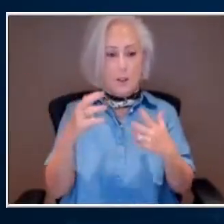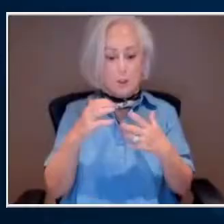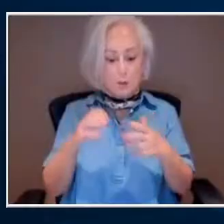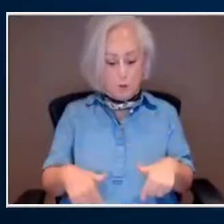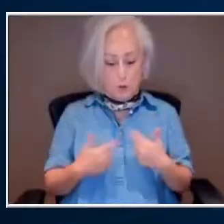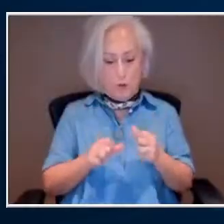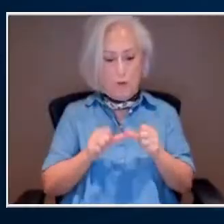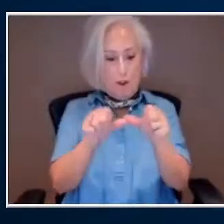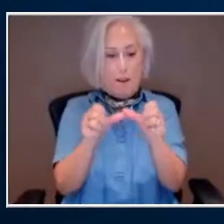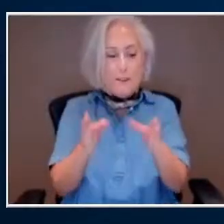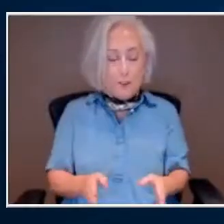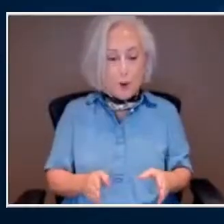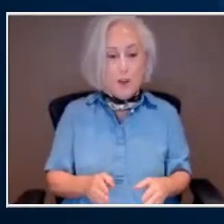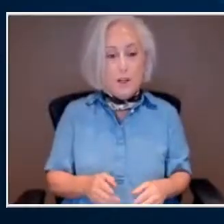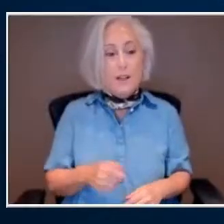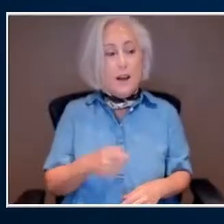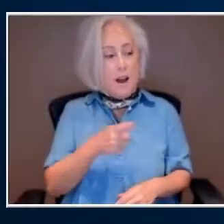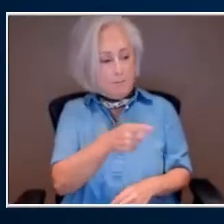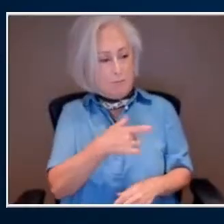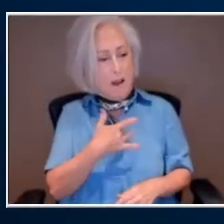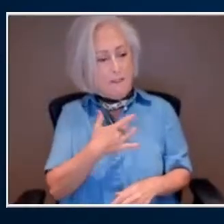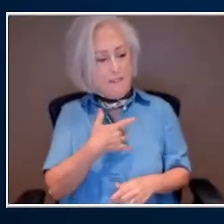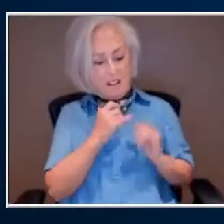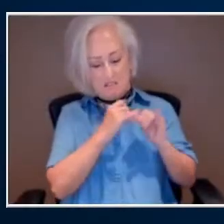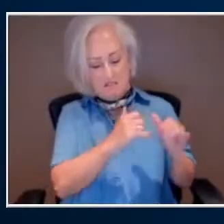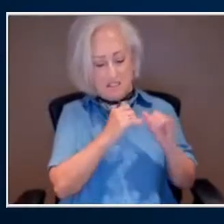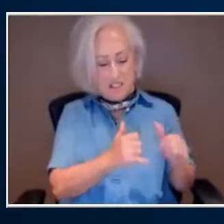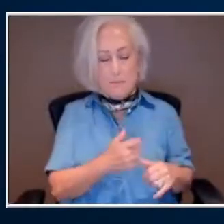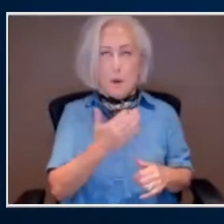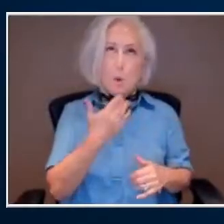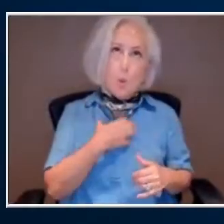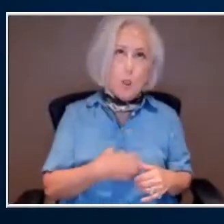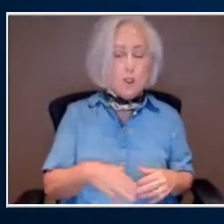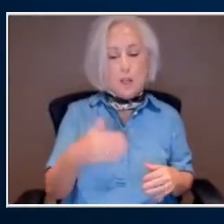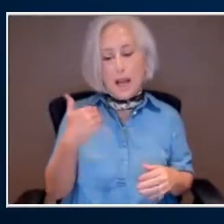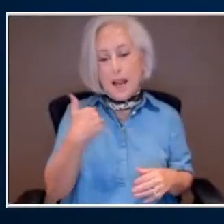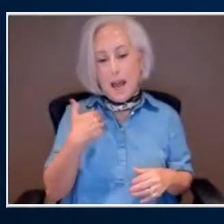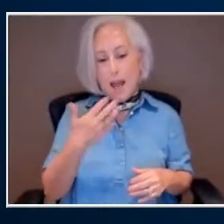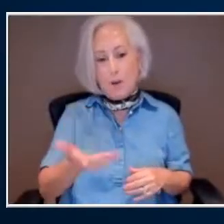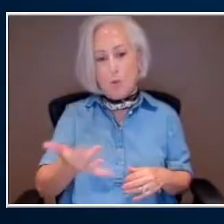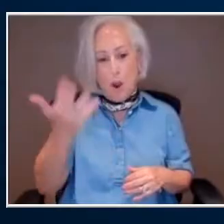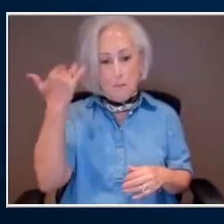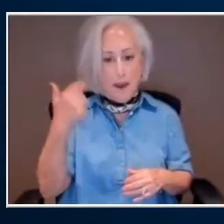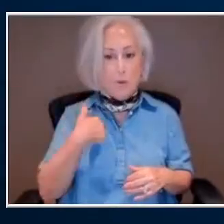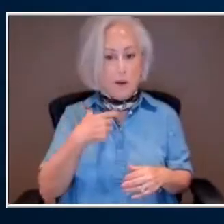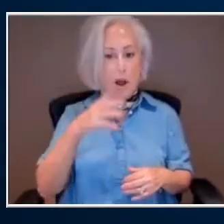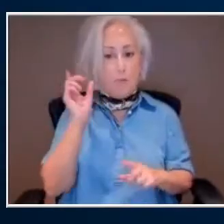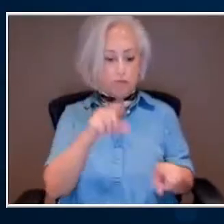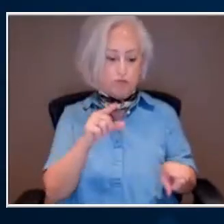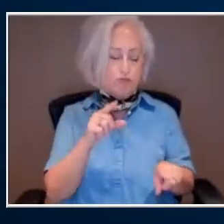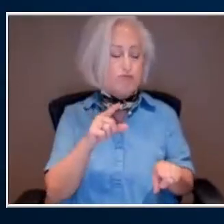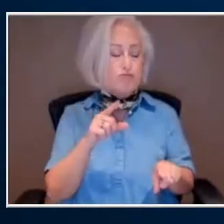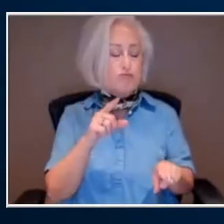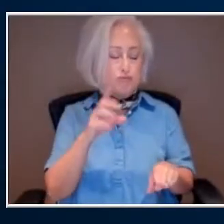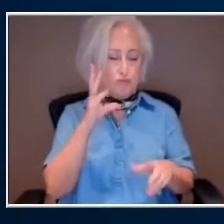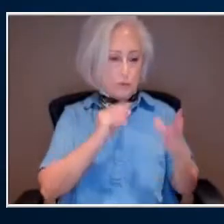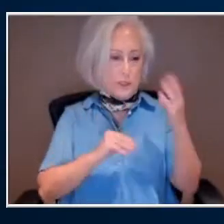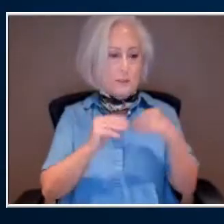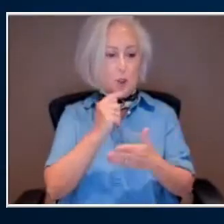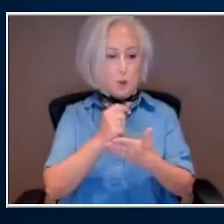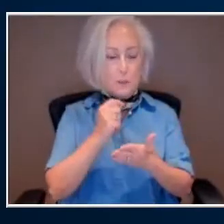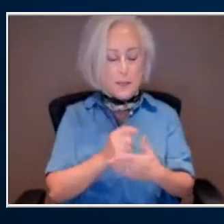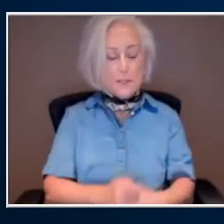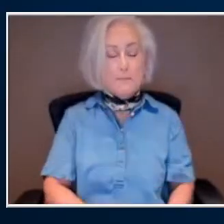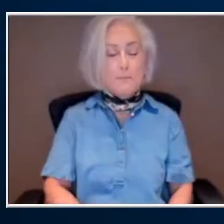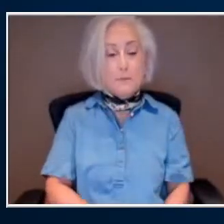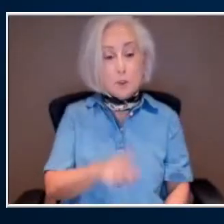me that I felt this way too, and I wish this would have been there for me back when I was going through treatment. So